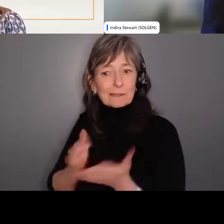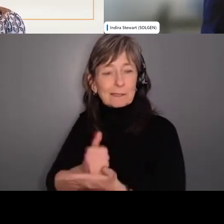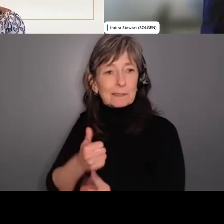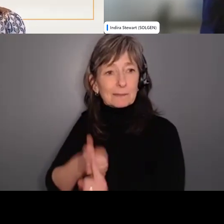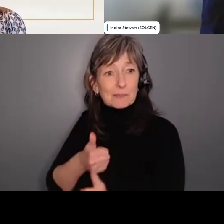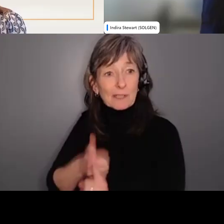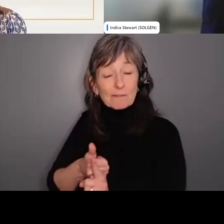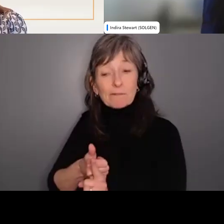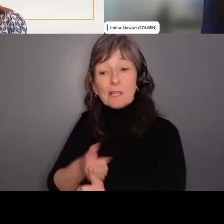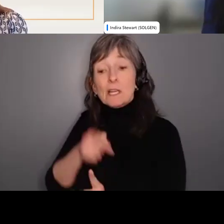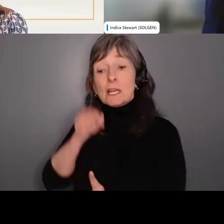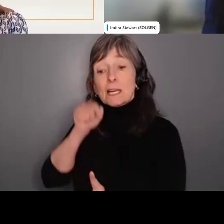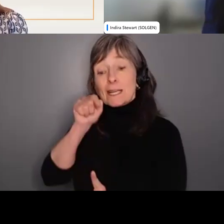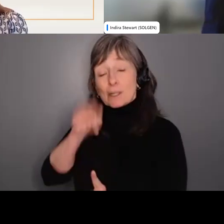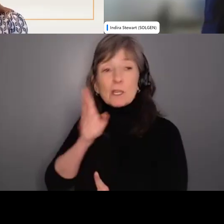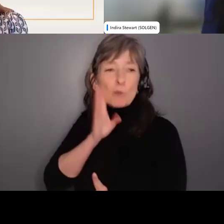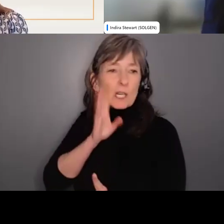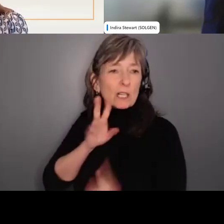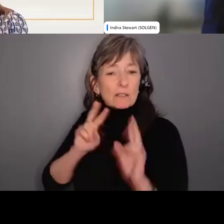caused the death. So